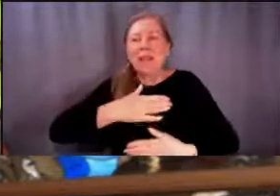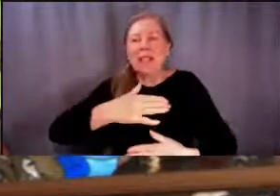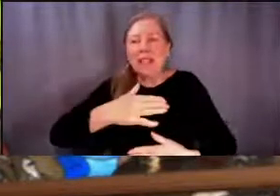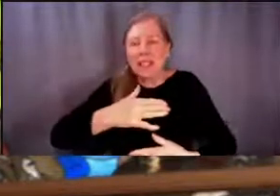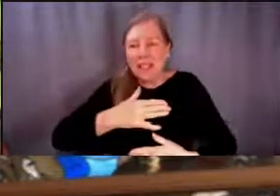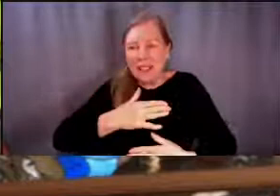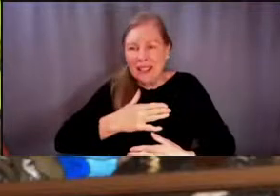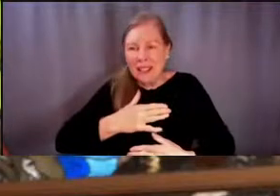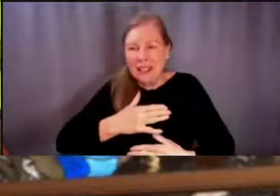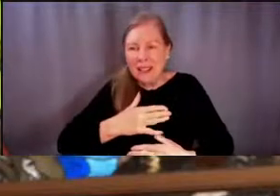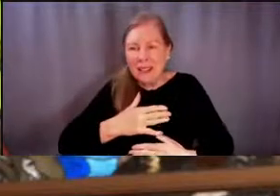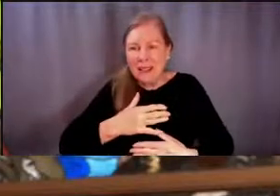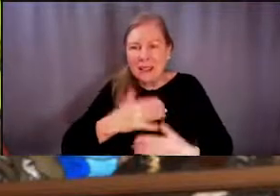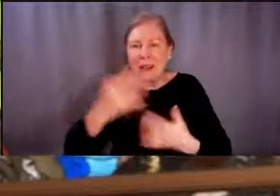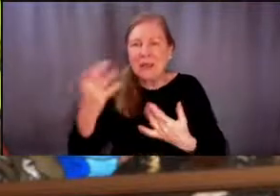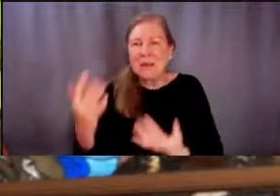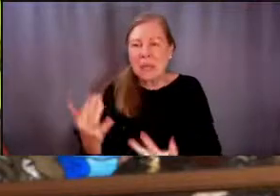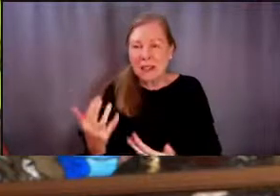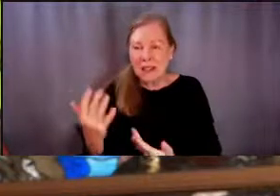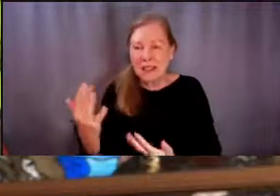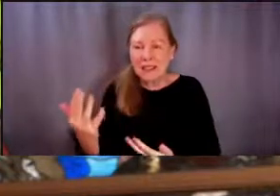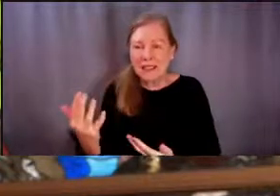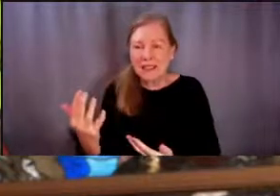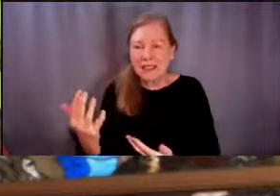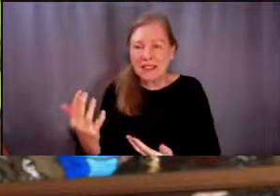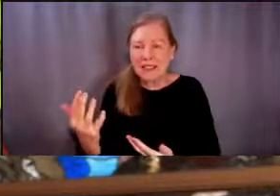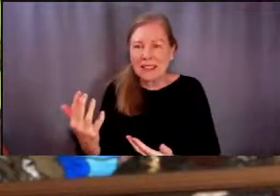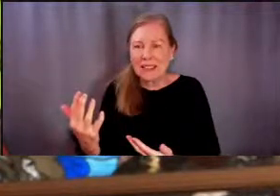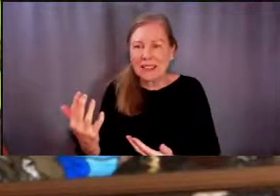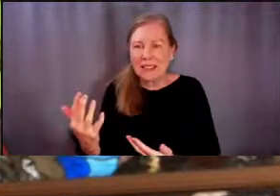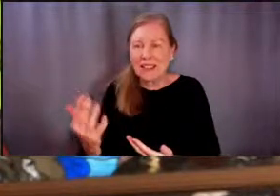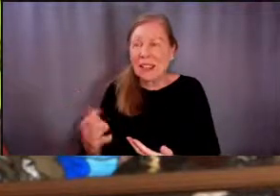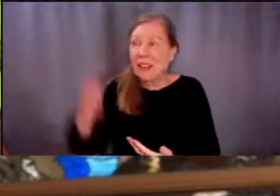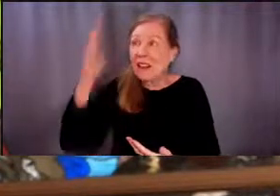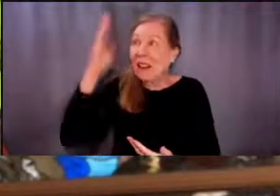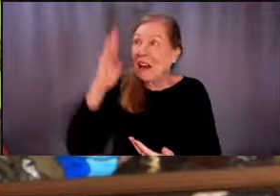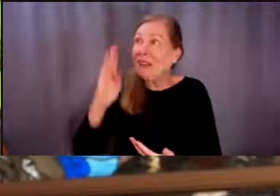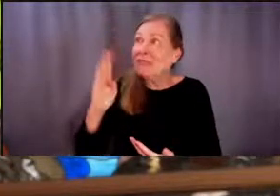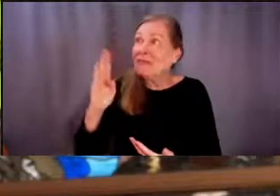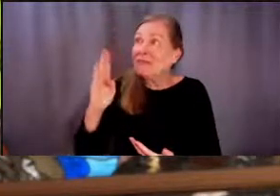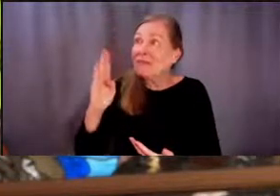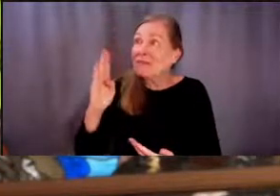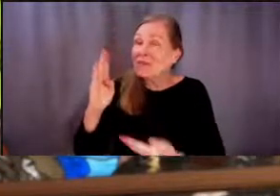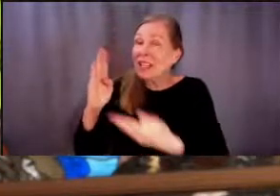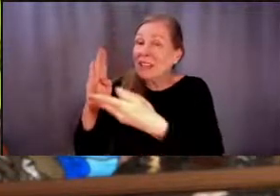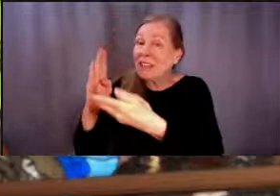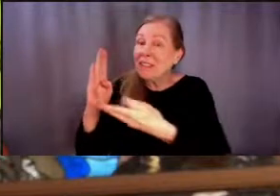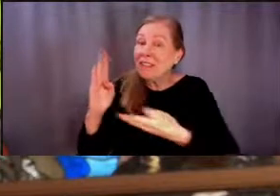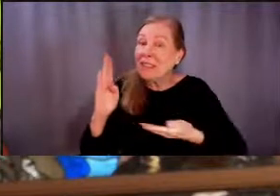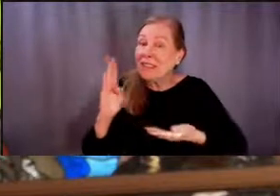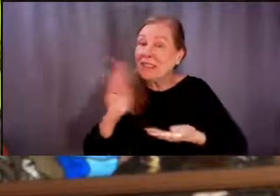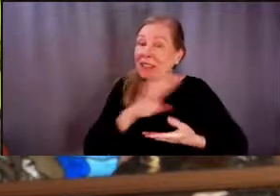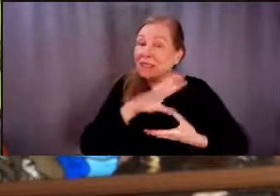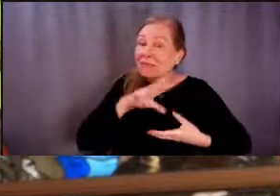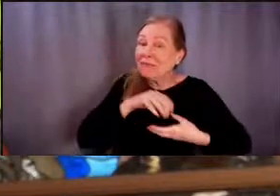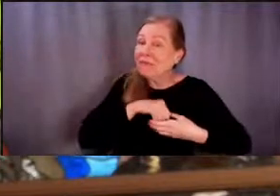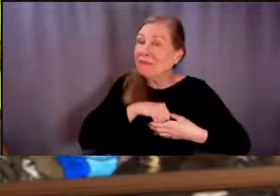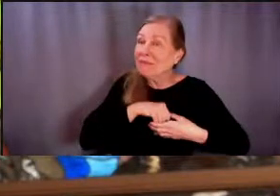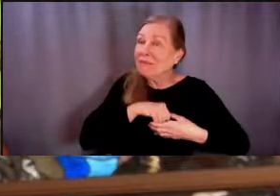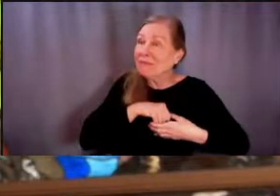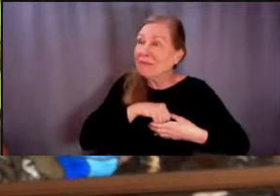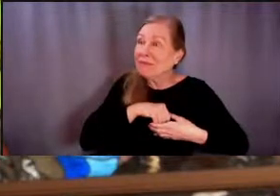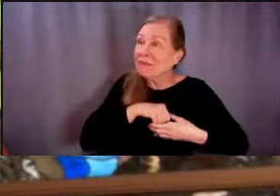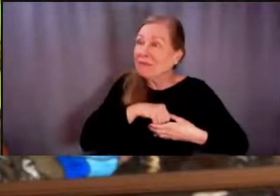wait. Invite God in. Listen for God